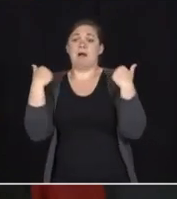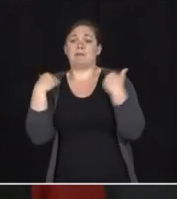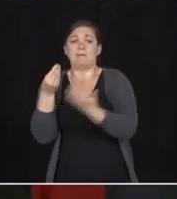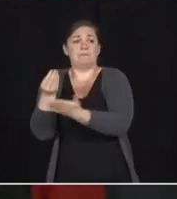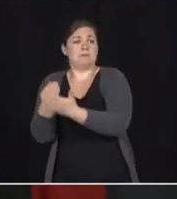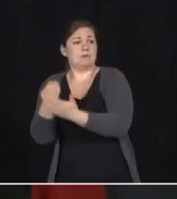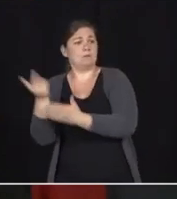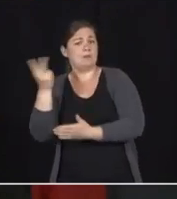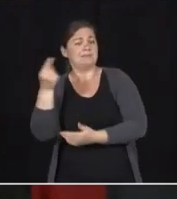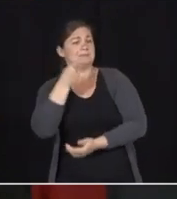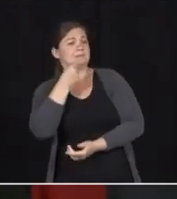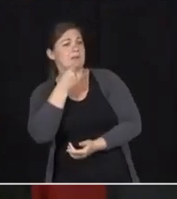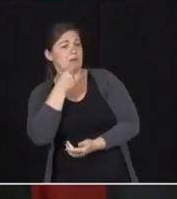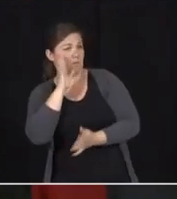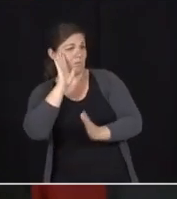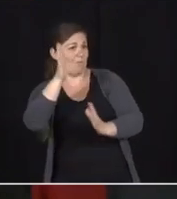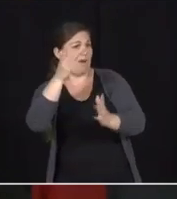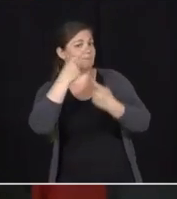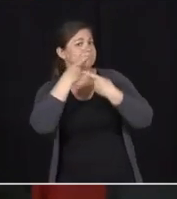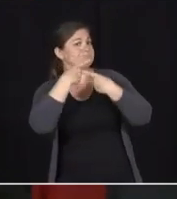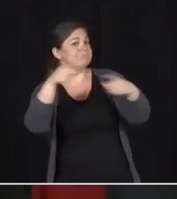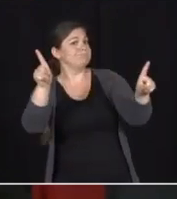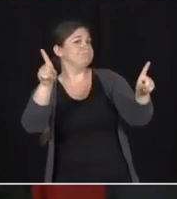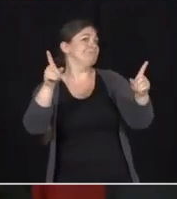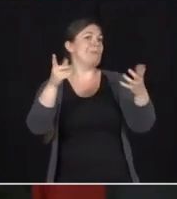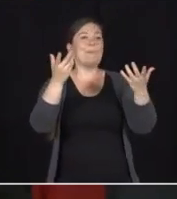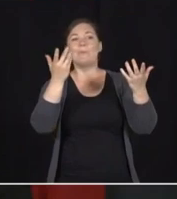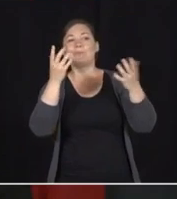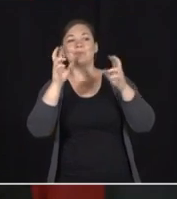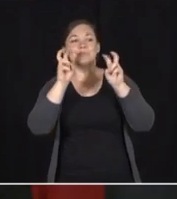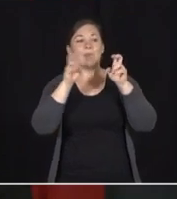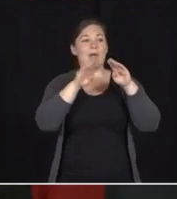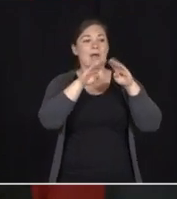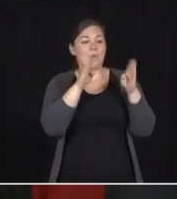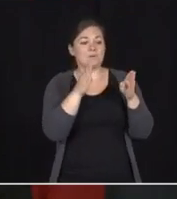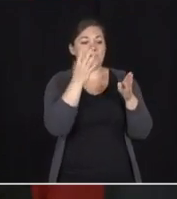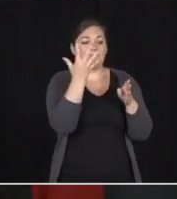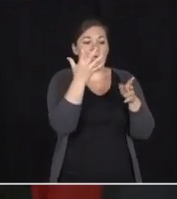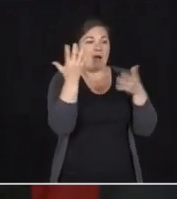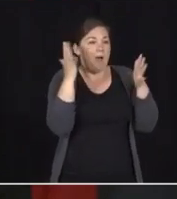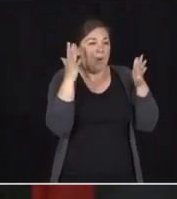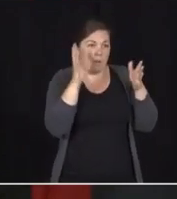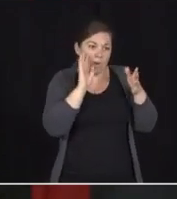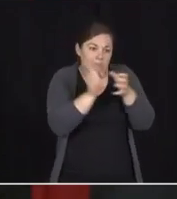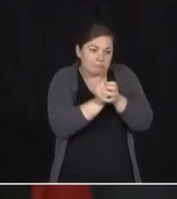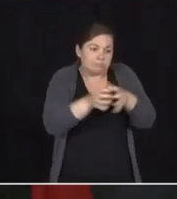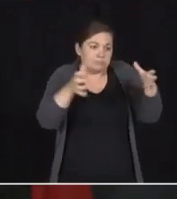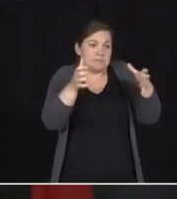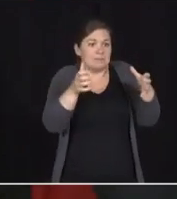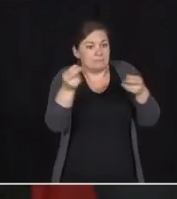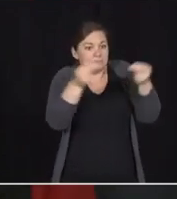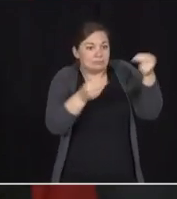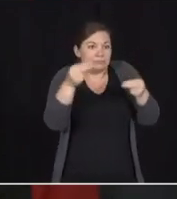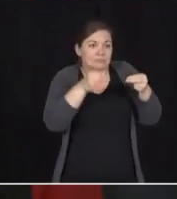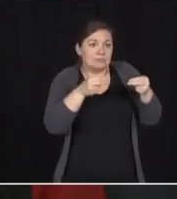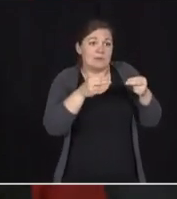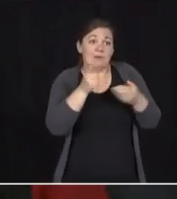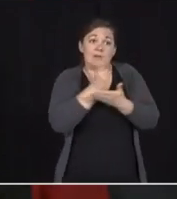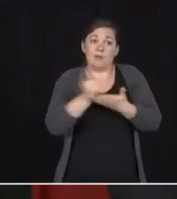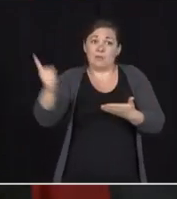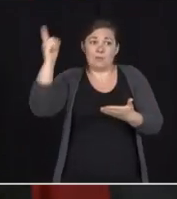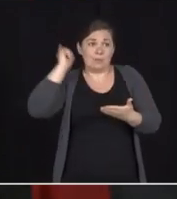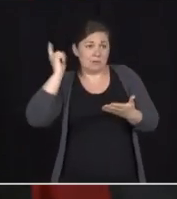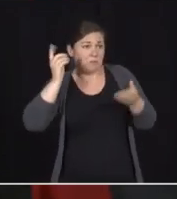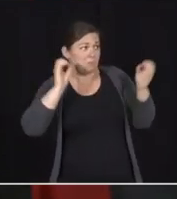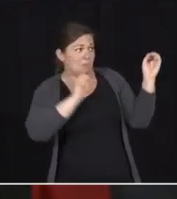an announcement on group sizes in the next few days. So that was 2 weeks ago, but last week came and went without an announcement.